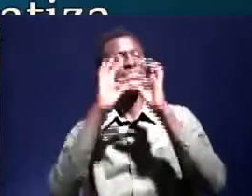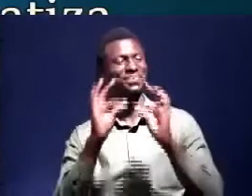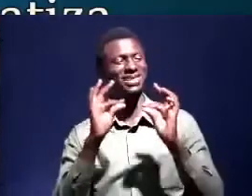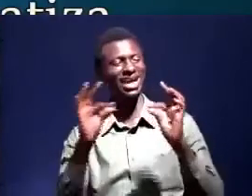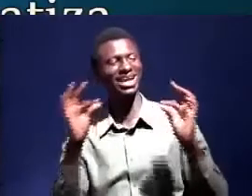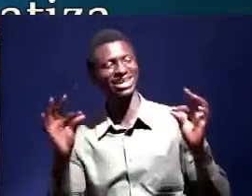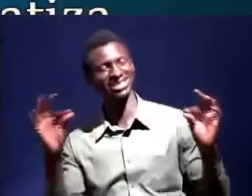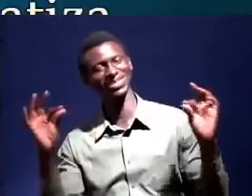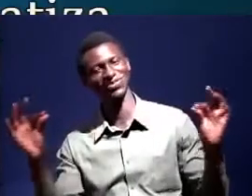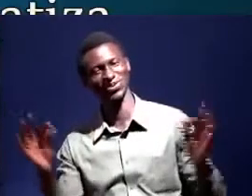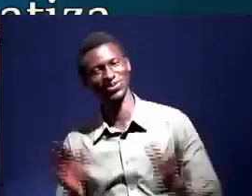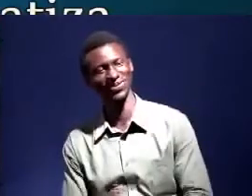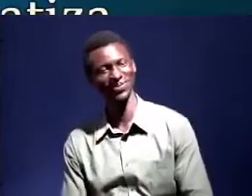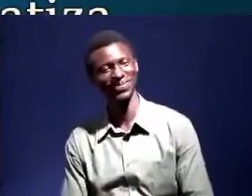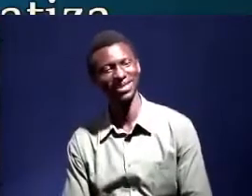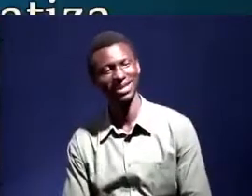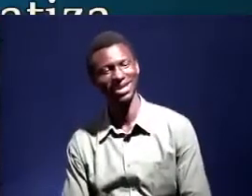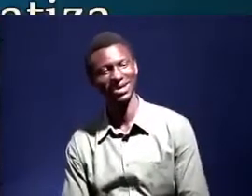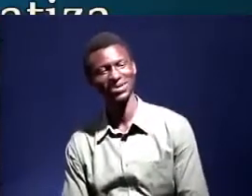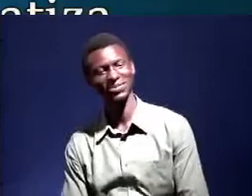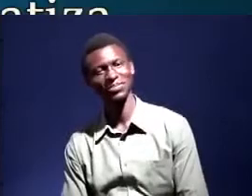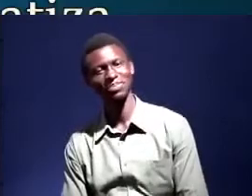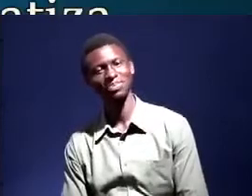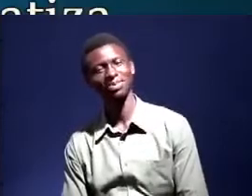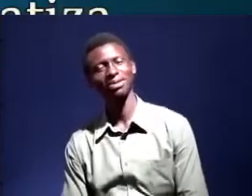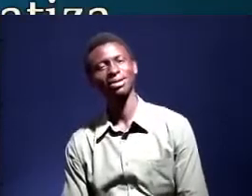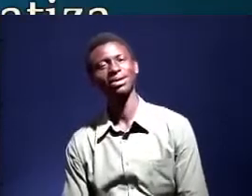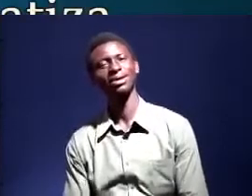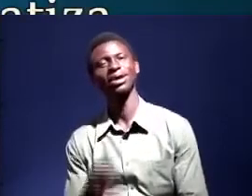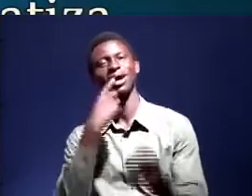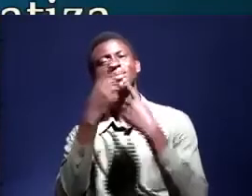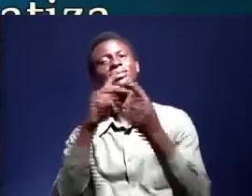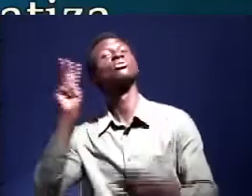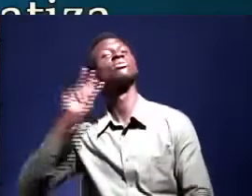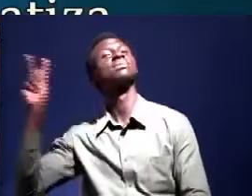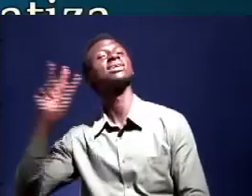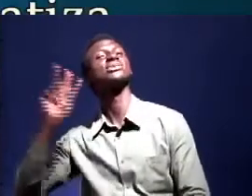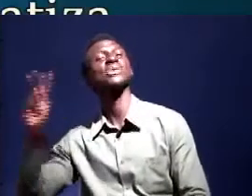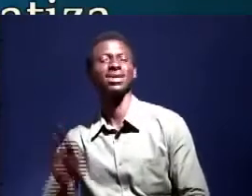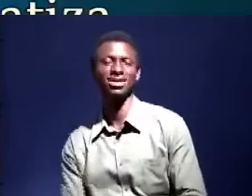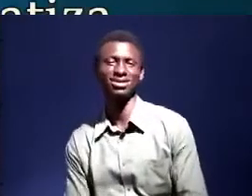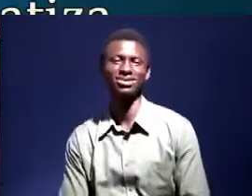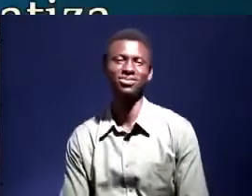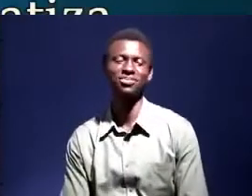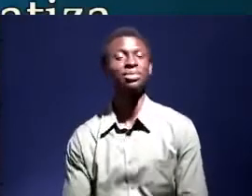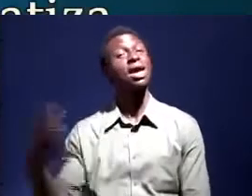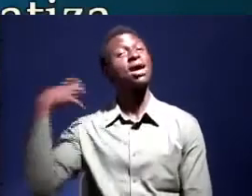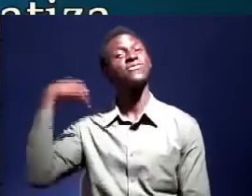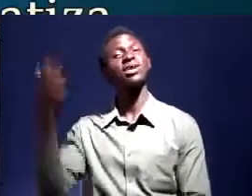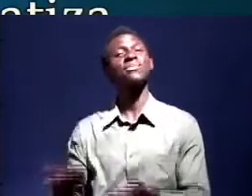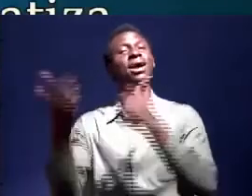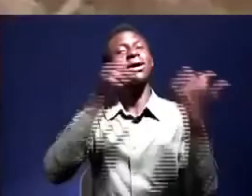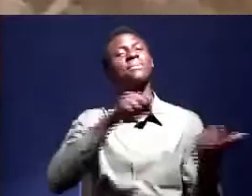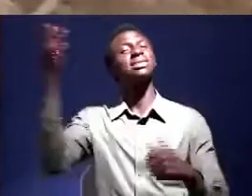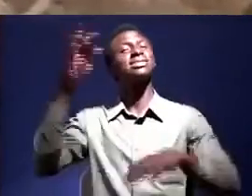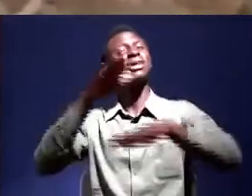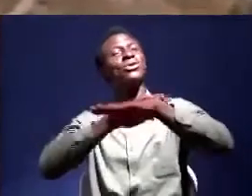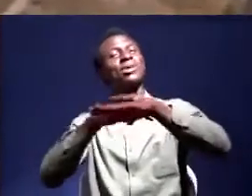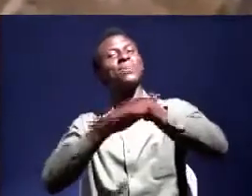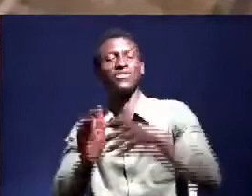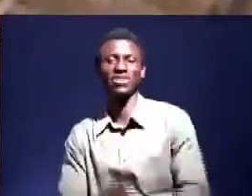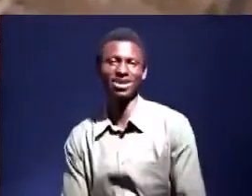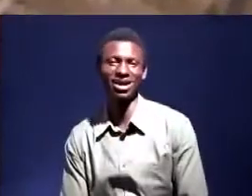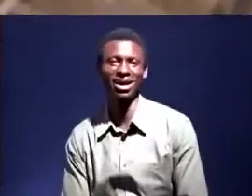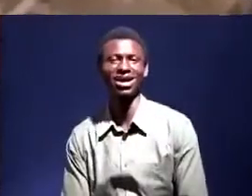that African. Na Filipo akambatiza yule Mwafrika. Praise God, the gospel came to Africa. Bwana Mungu